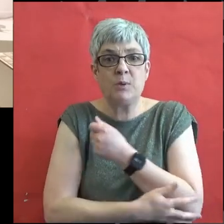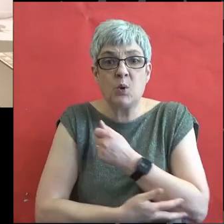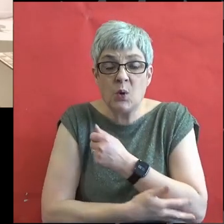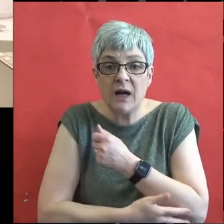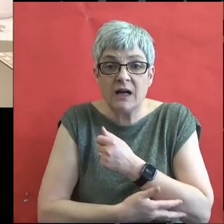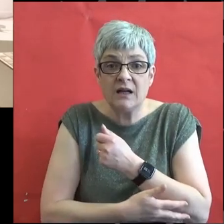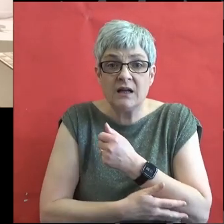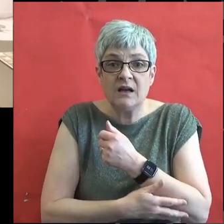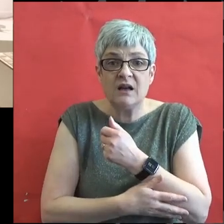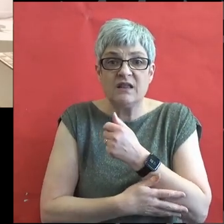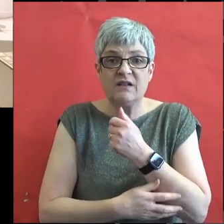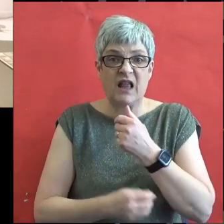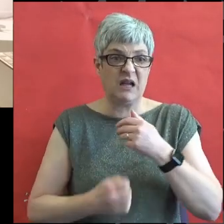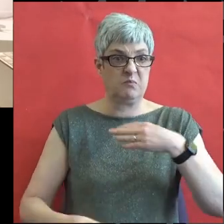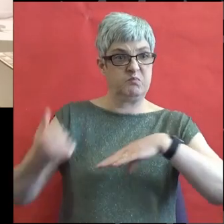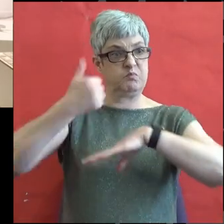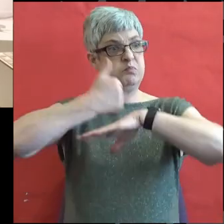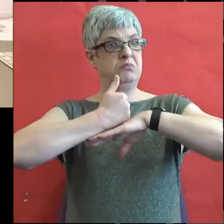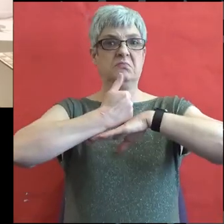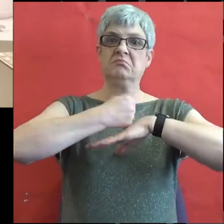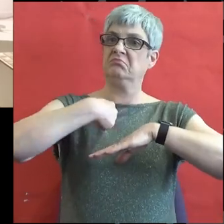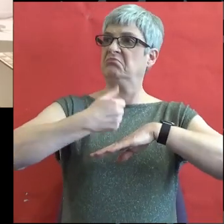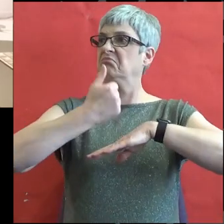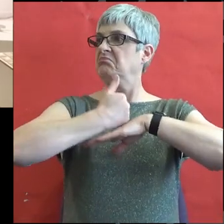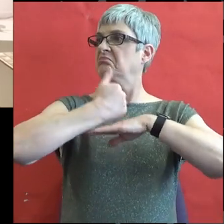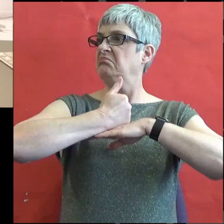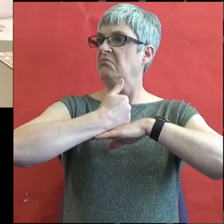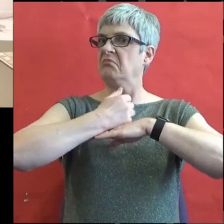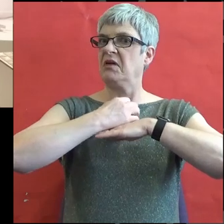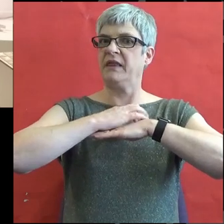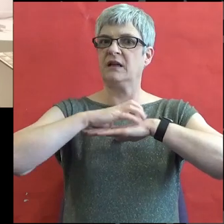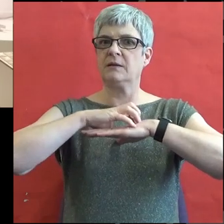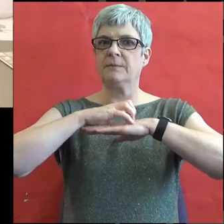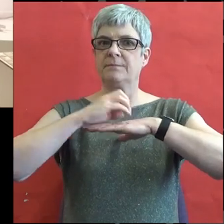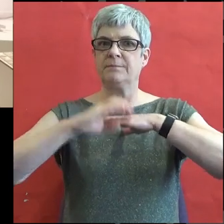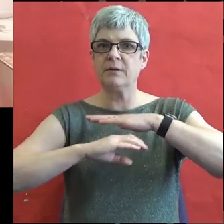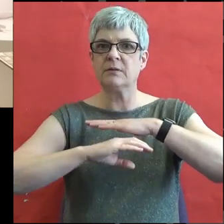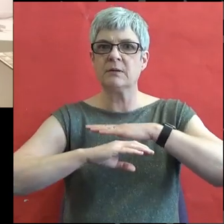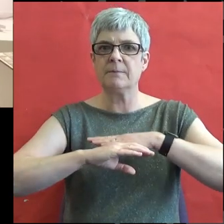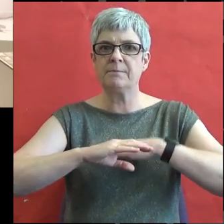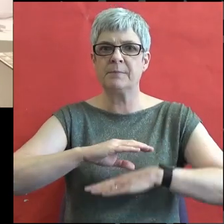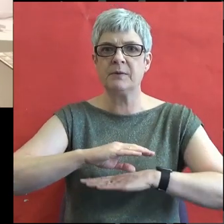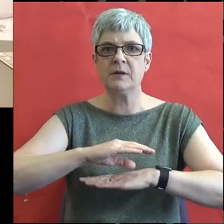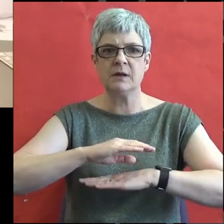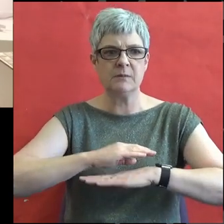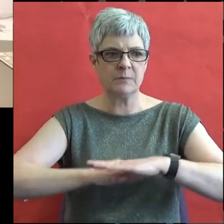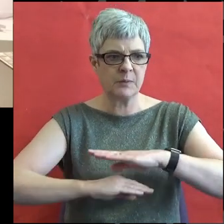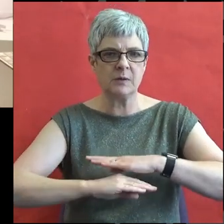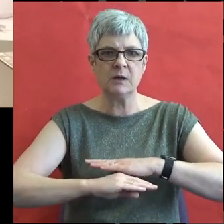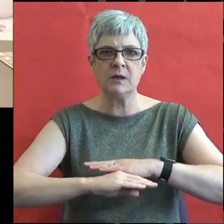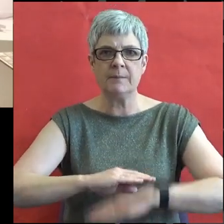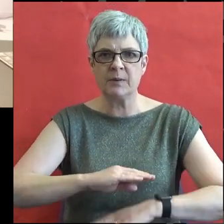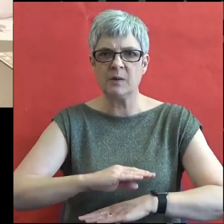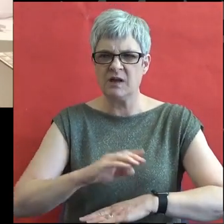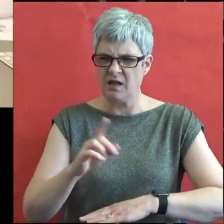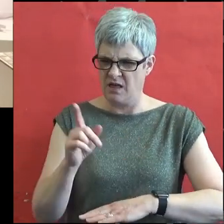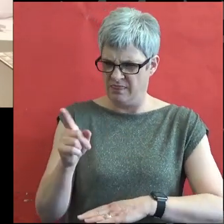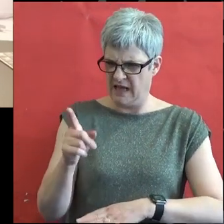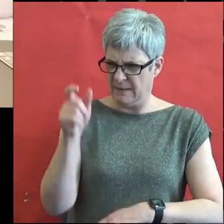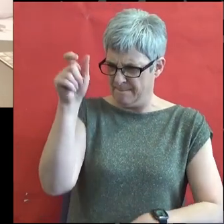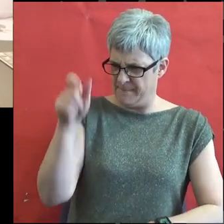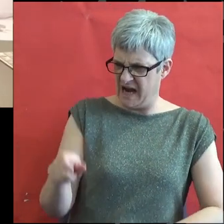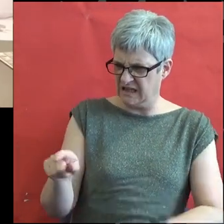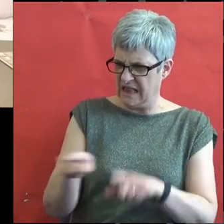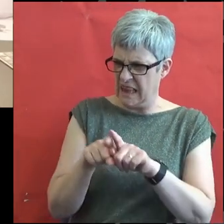that they've placed themselves on is gradually being torn down by this person that they see as a would-be Messiah.